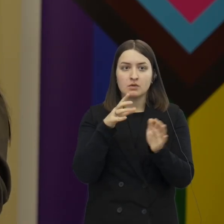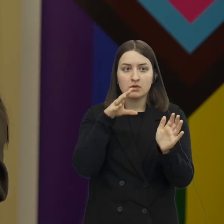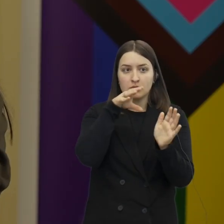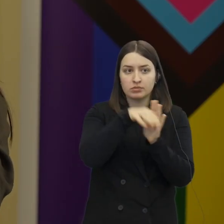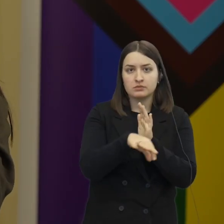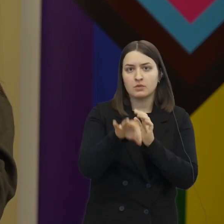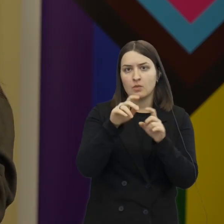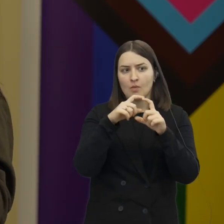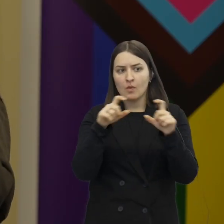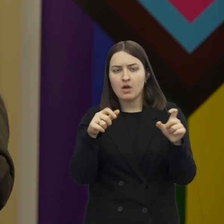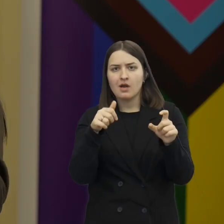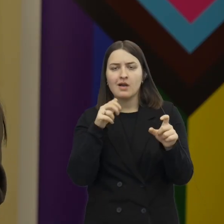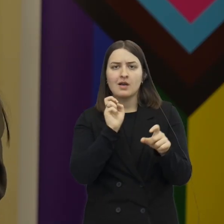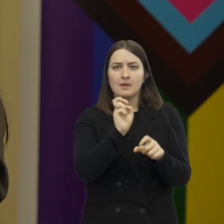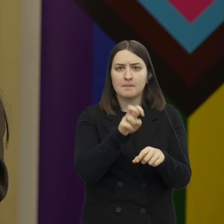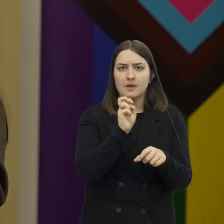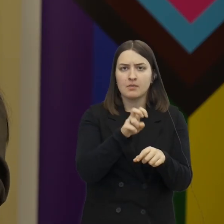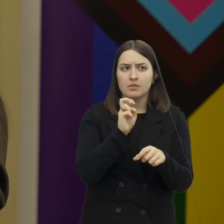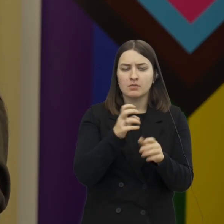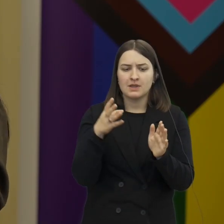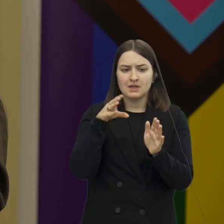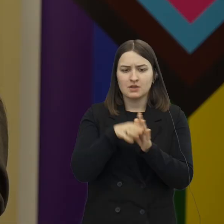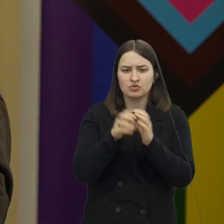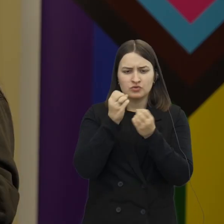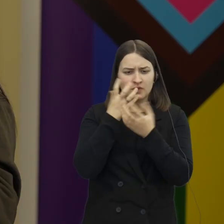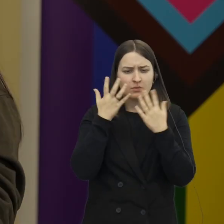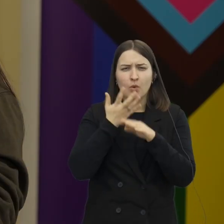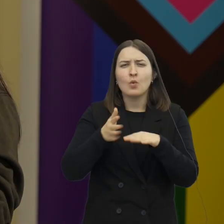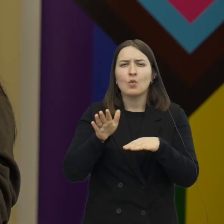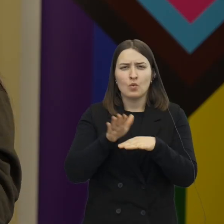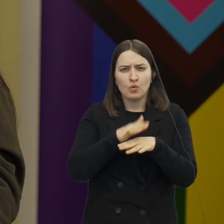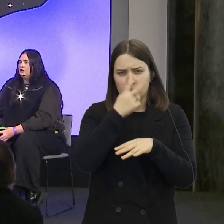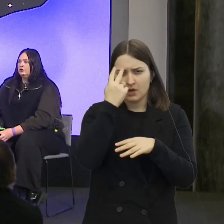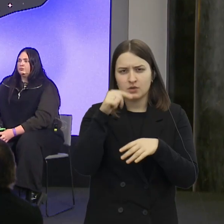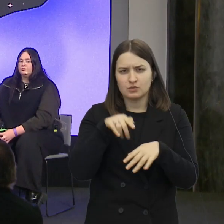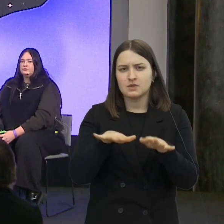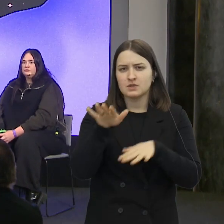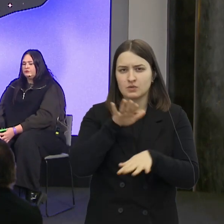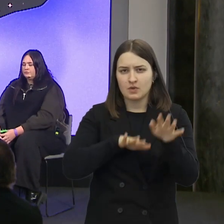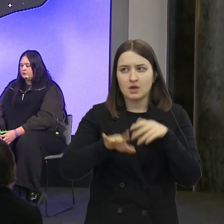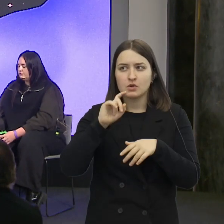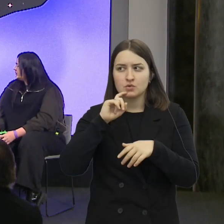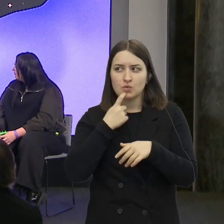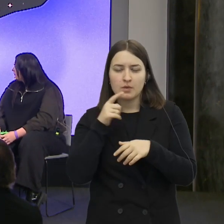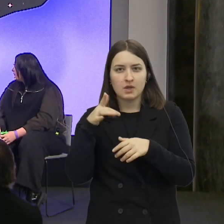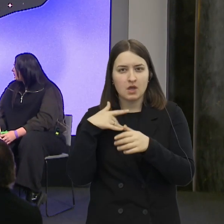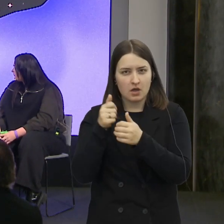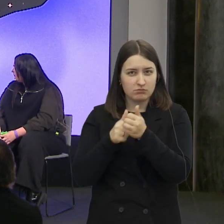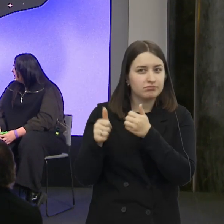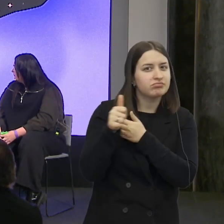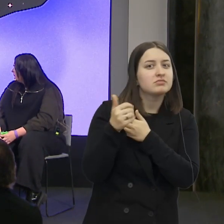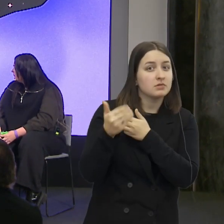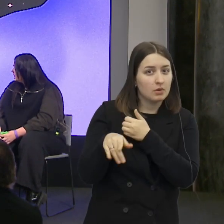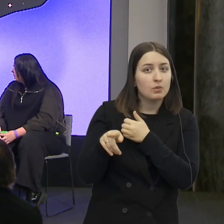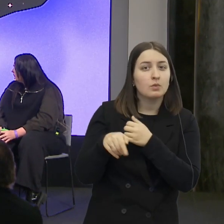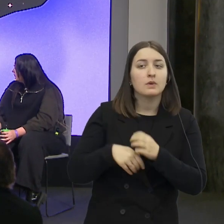draw some comparisons or some issues or some achievements maybe? I think you can see in some online